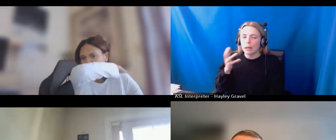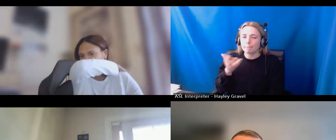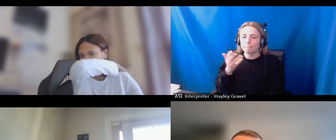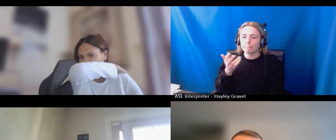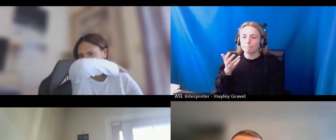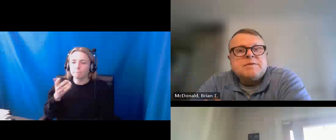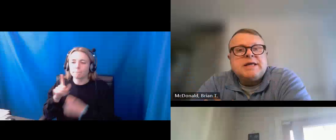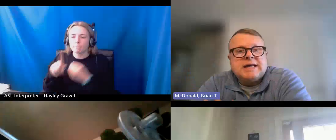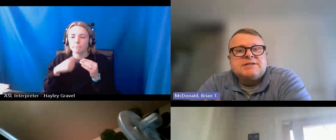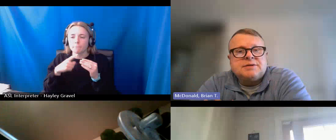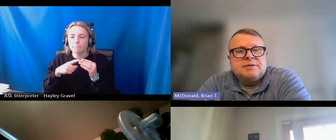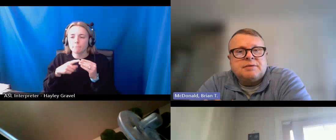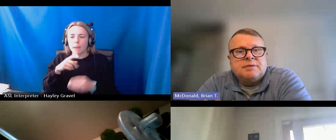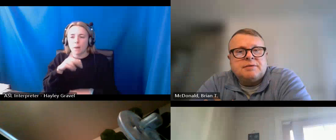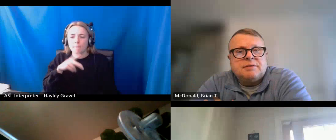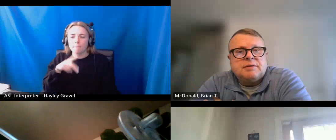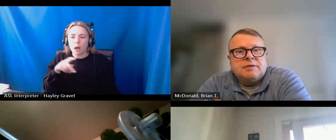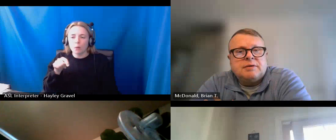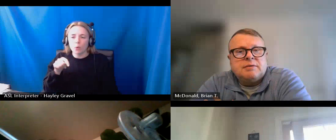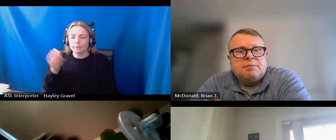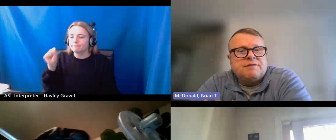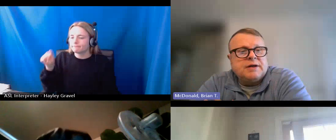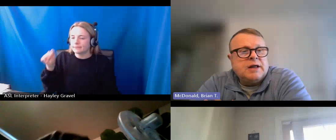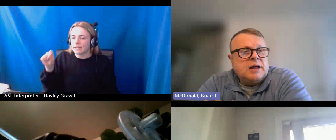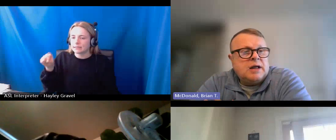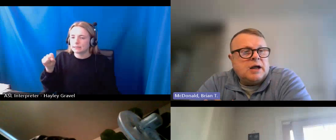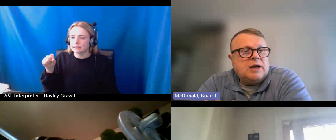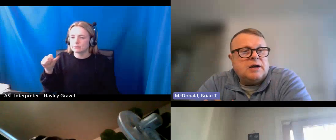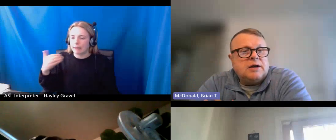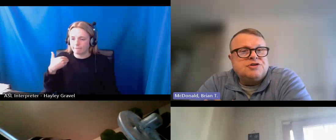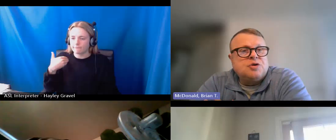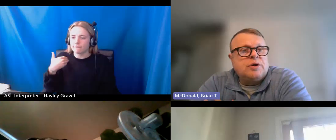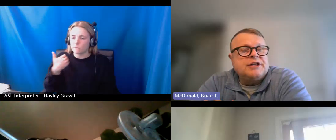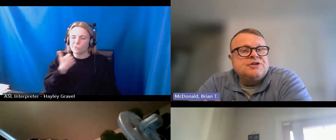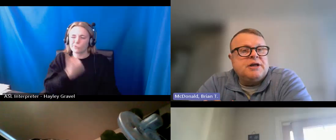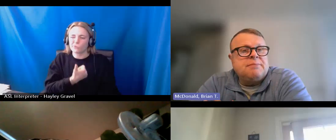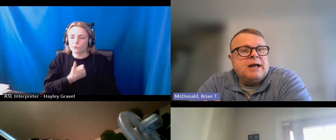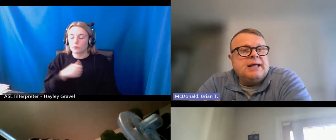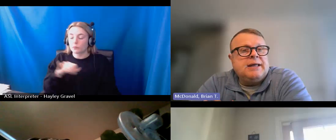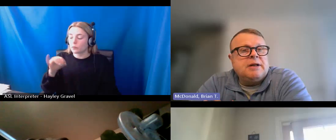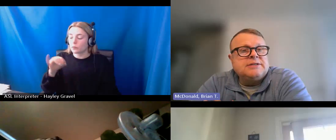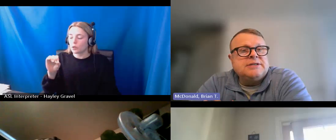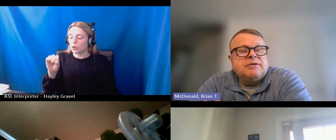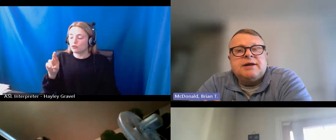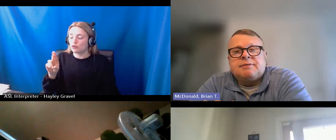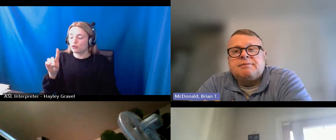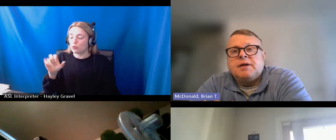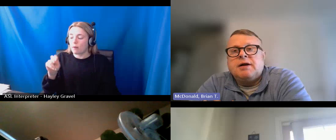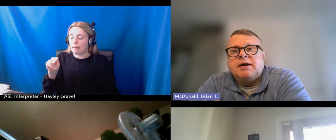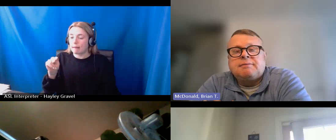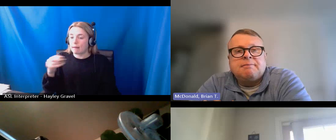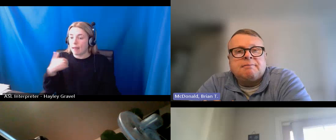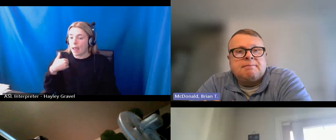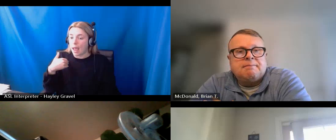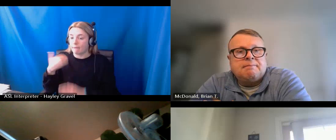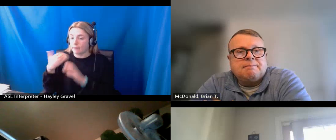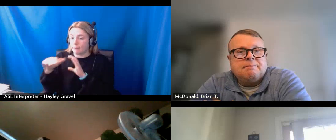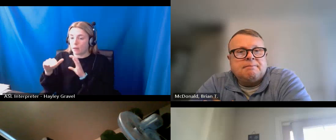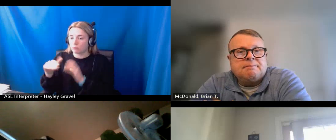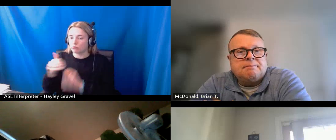The one with the PowerPoint? Yes, I got it. perfect. Thank you. Jordan, did you get my email I sent? Okay, all right.